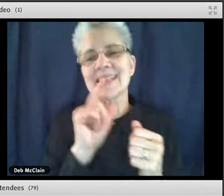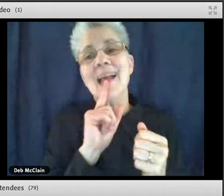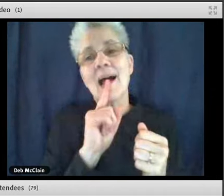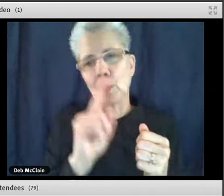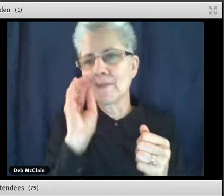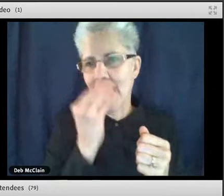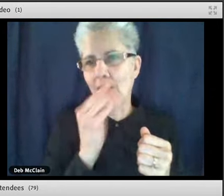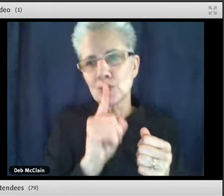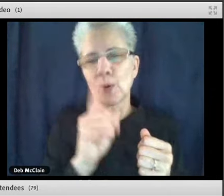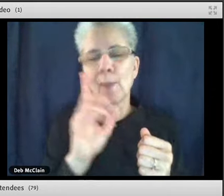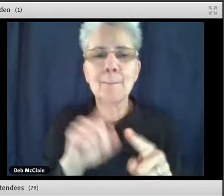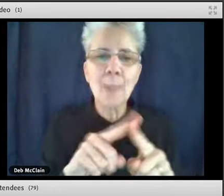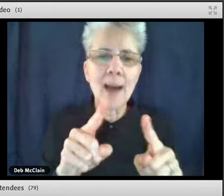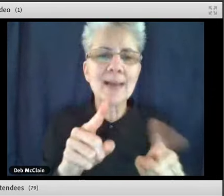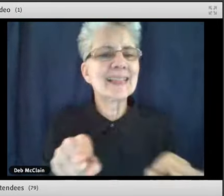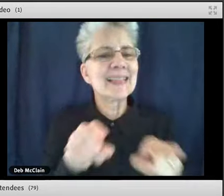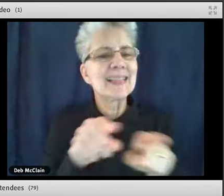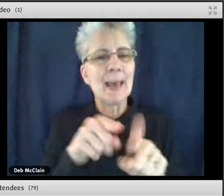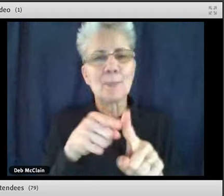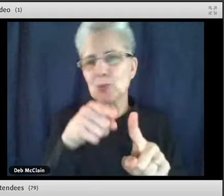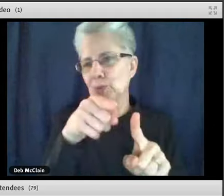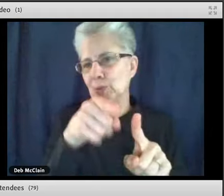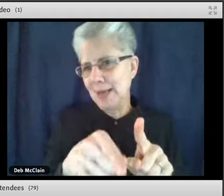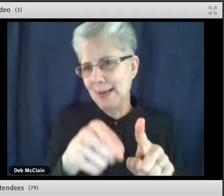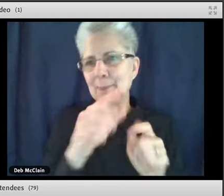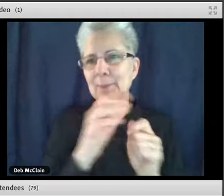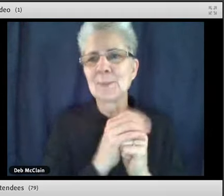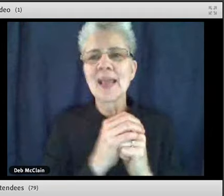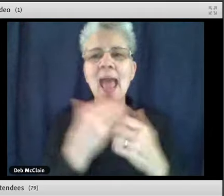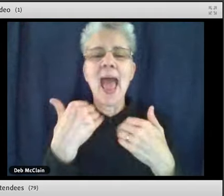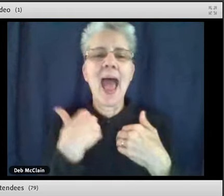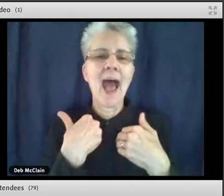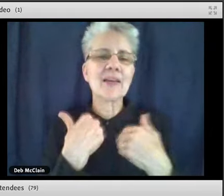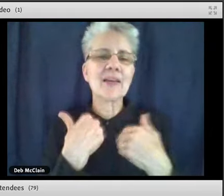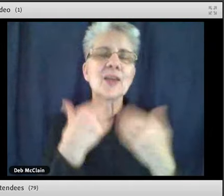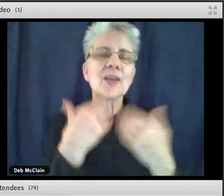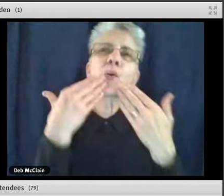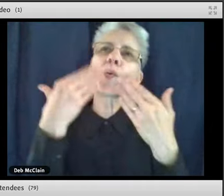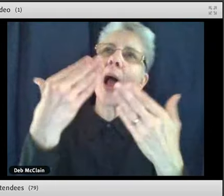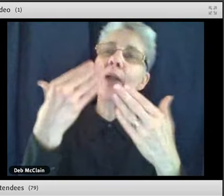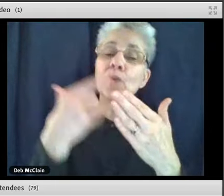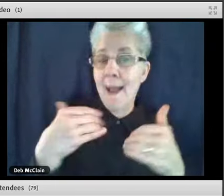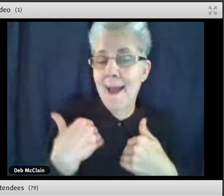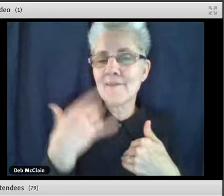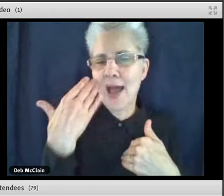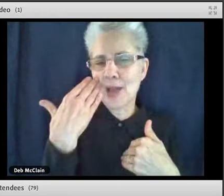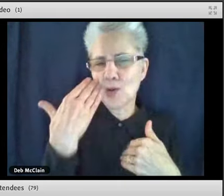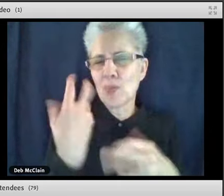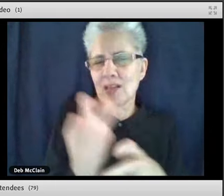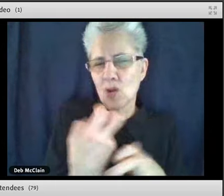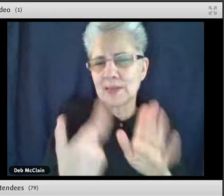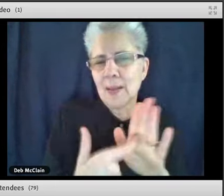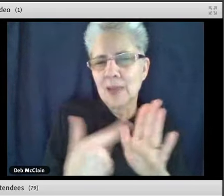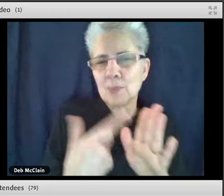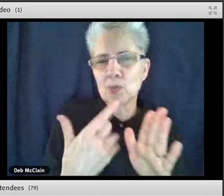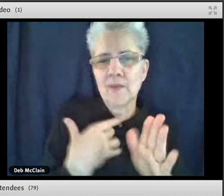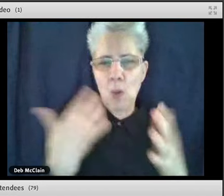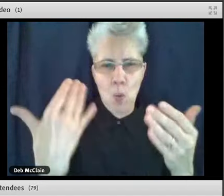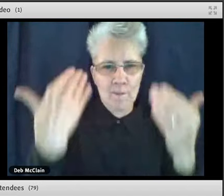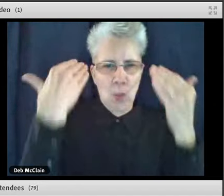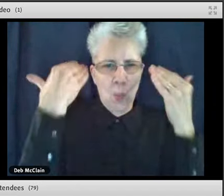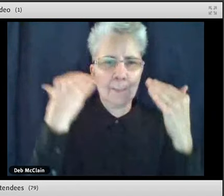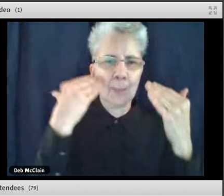scenario. And so you don't always get a total picture because there are good things happening in terms of vaccines. And I mean, you